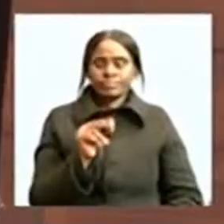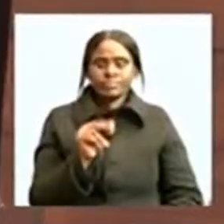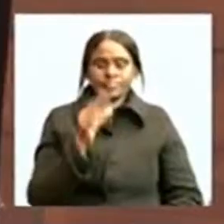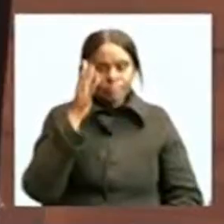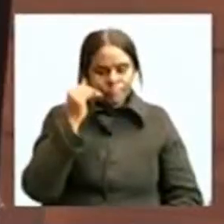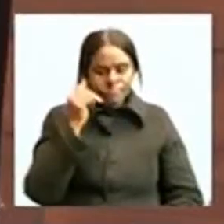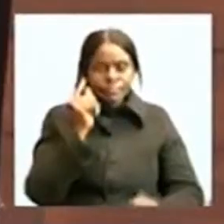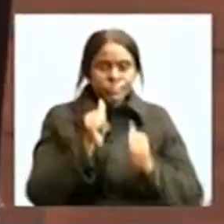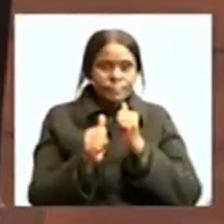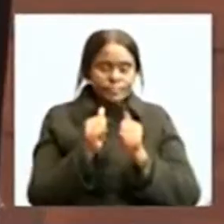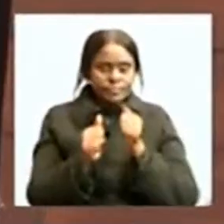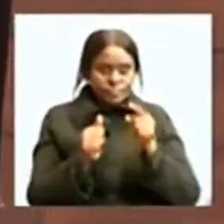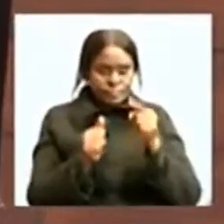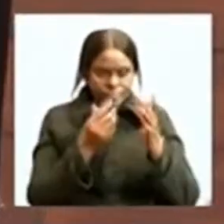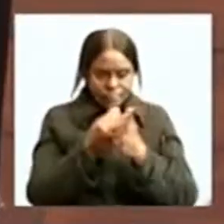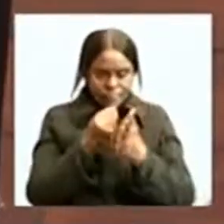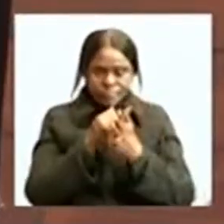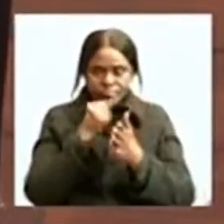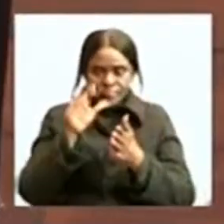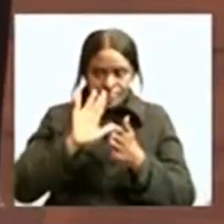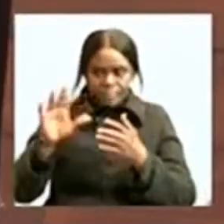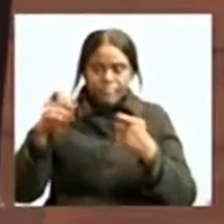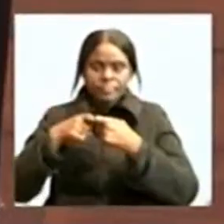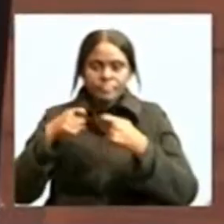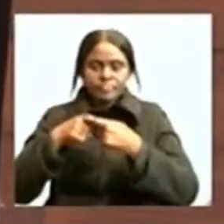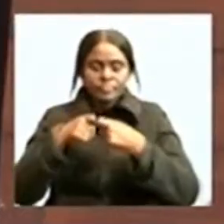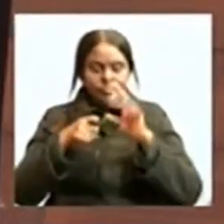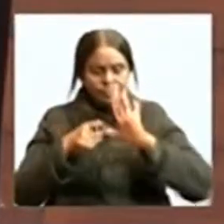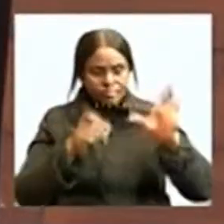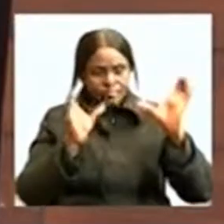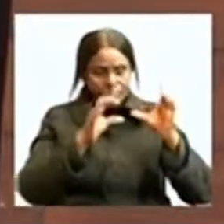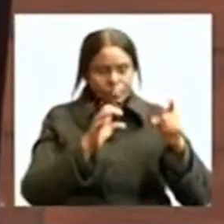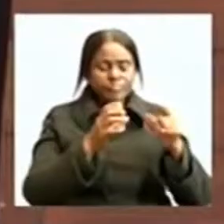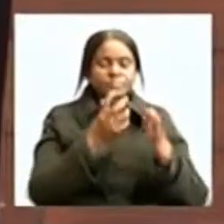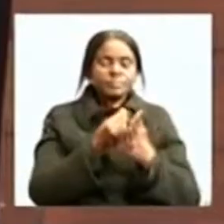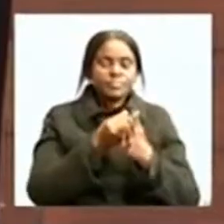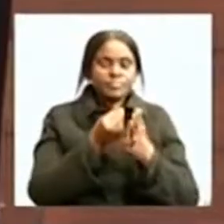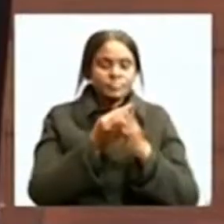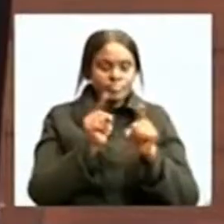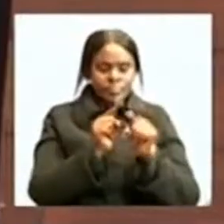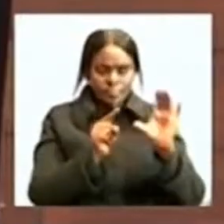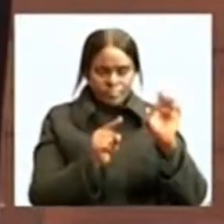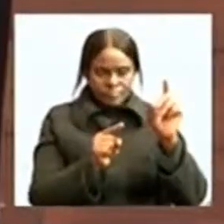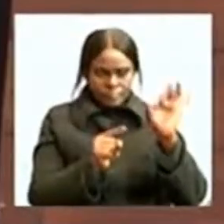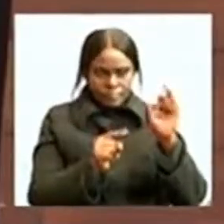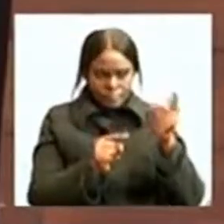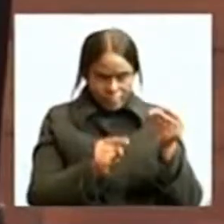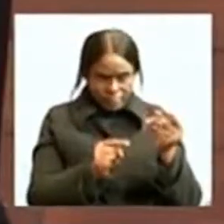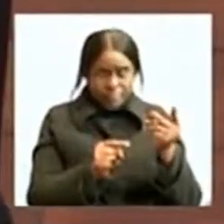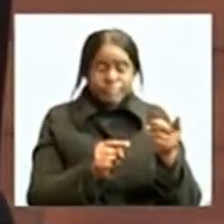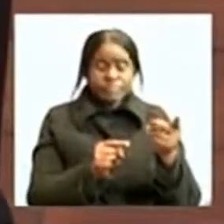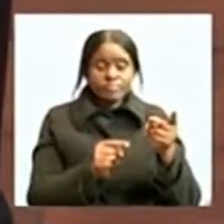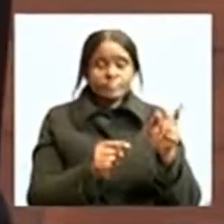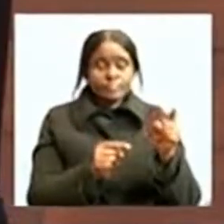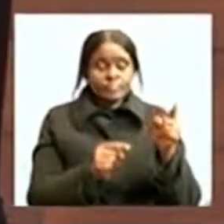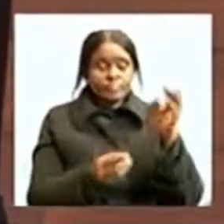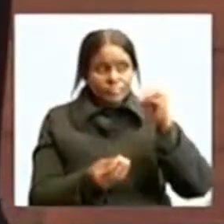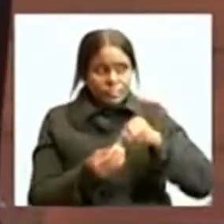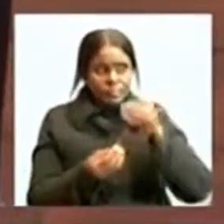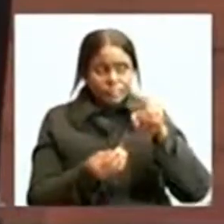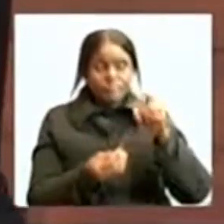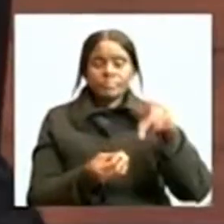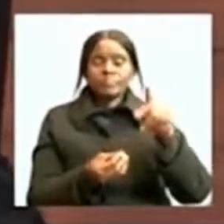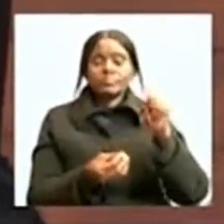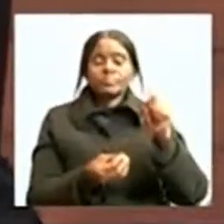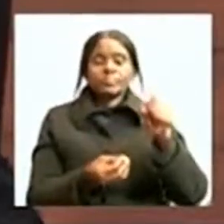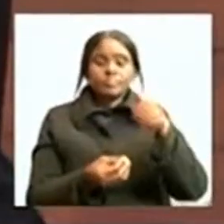Why? That money doesn't belong to Zanaco. It's council money. It's CDF money. And on top of that,